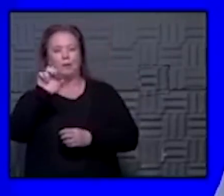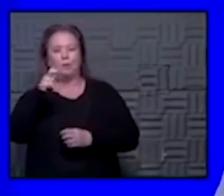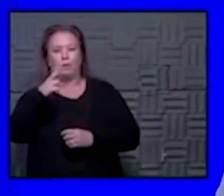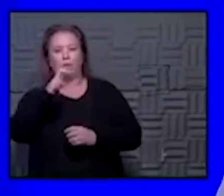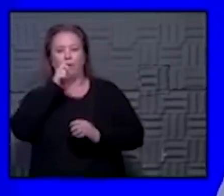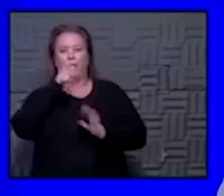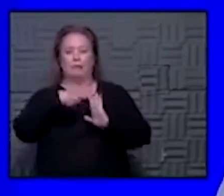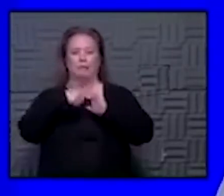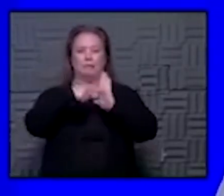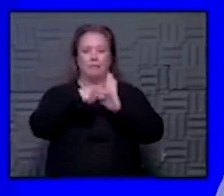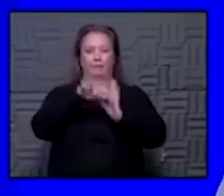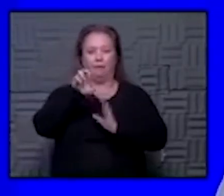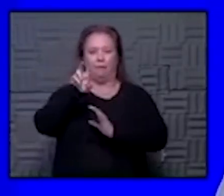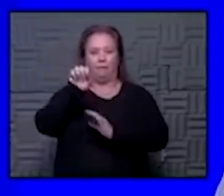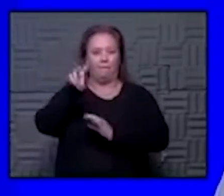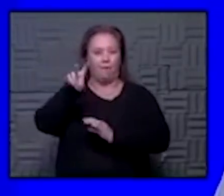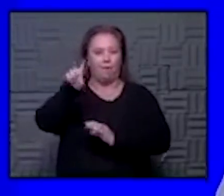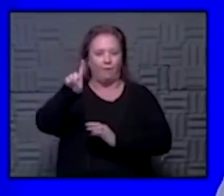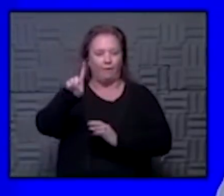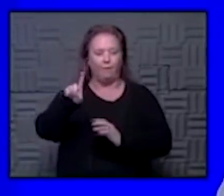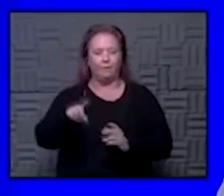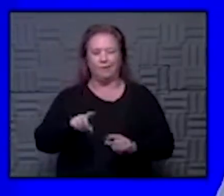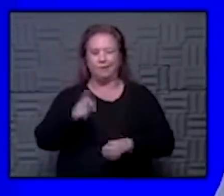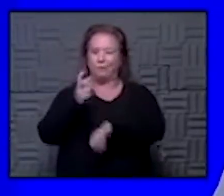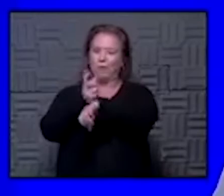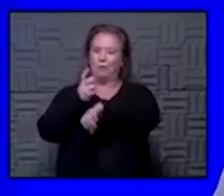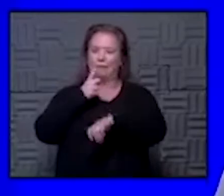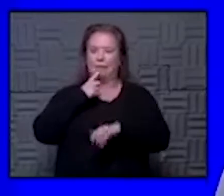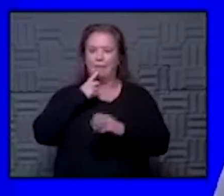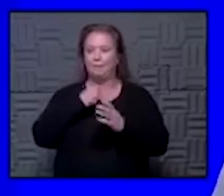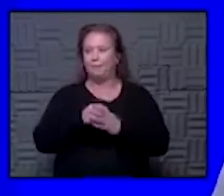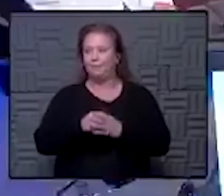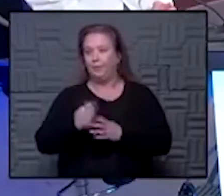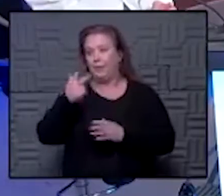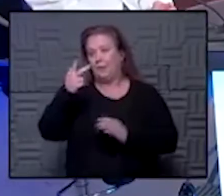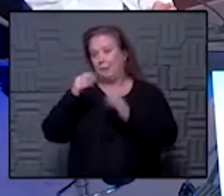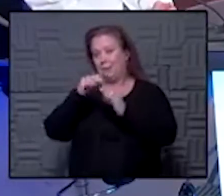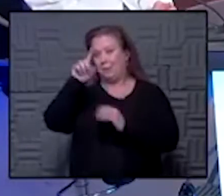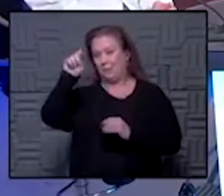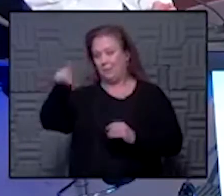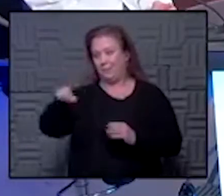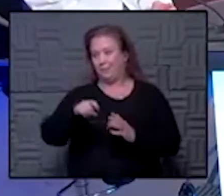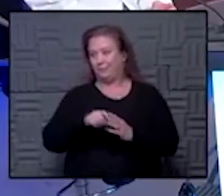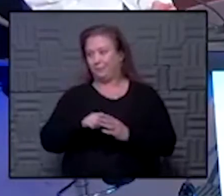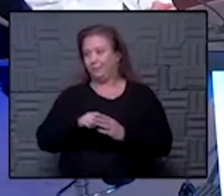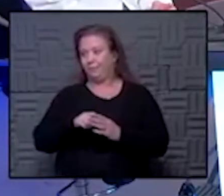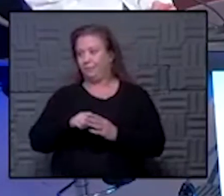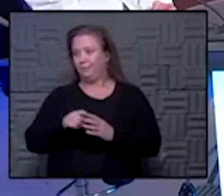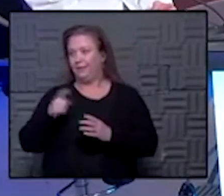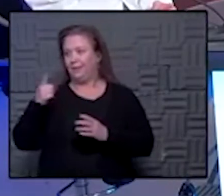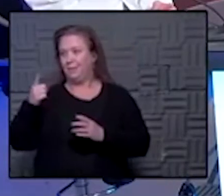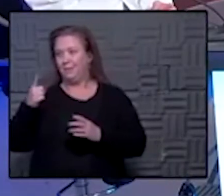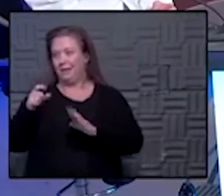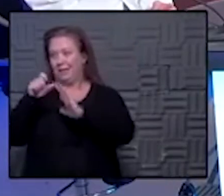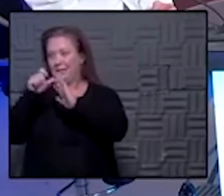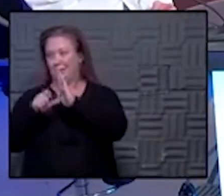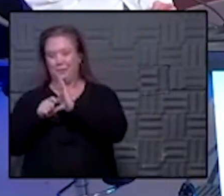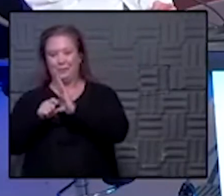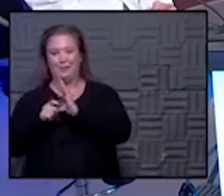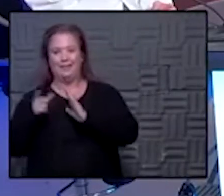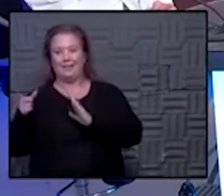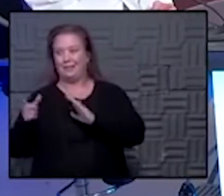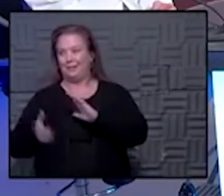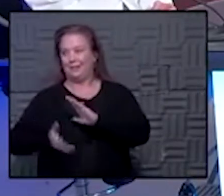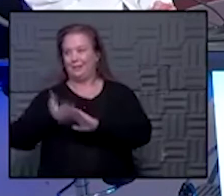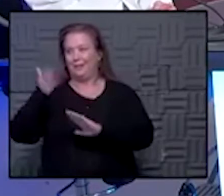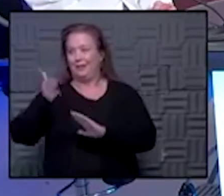and symptoms of COVID. It's really difficult to tell. Okay, we have 3 more questions, and this guy's got to get to the OR. I remember he told me that, so I'm going to